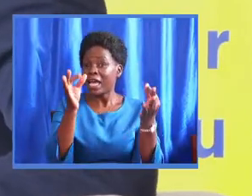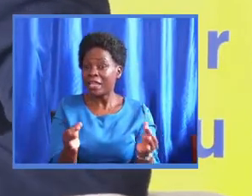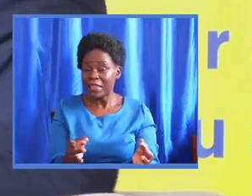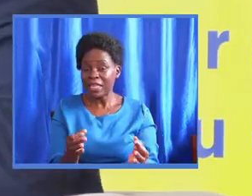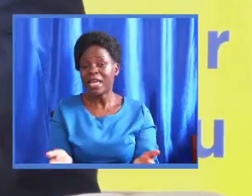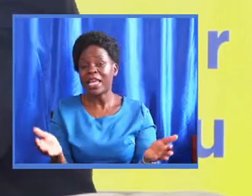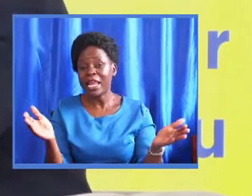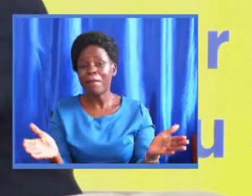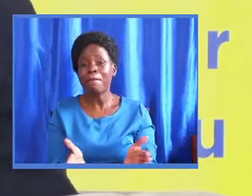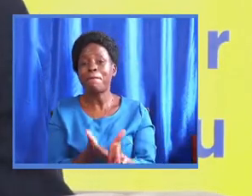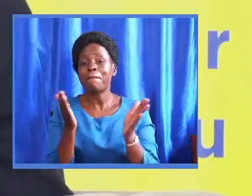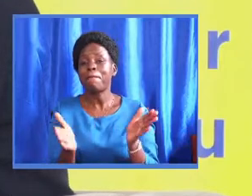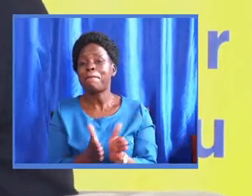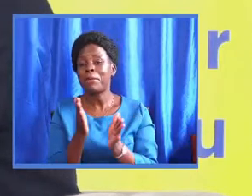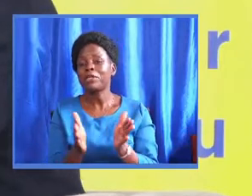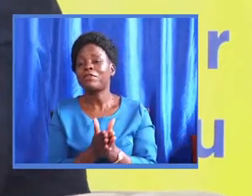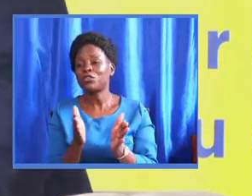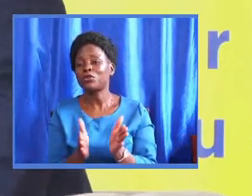Doctor is saying zero.